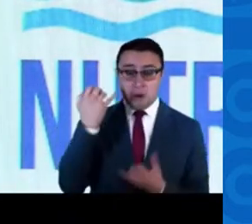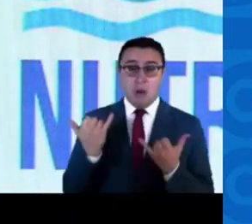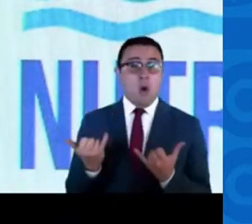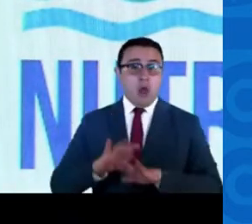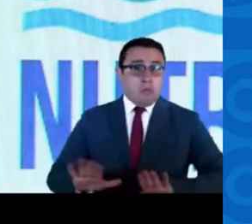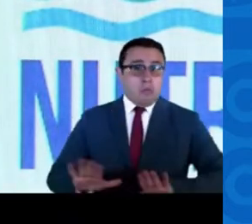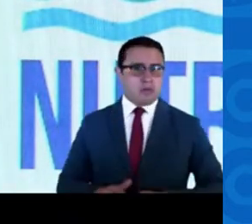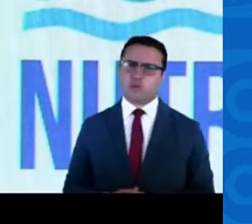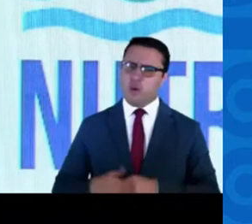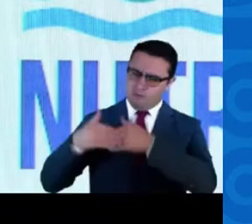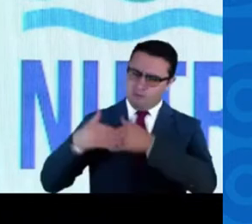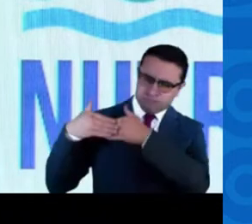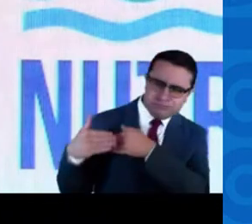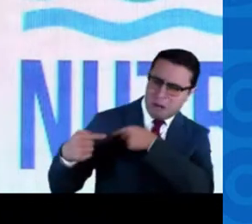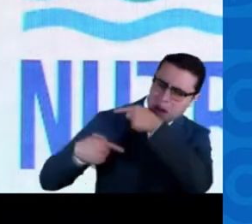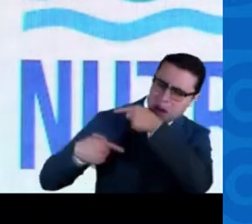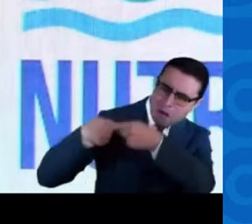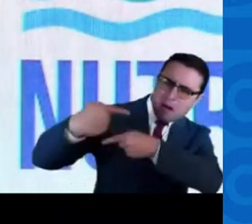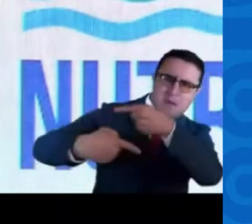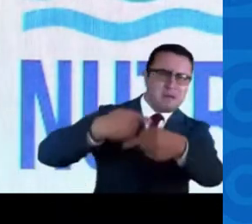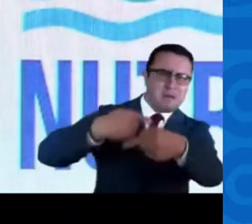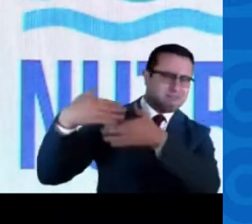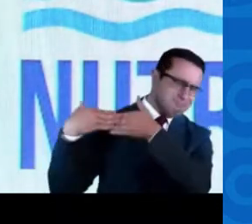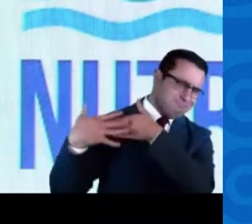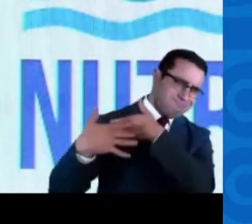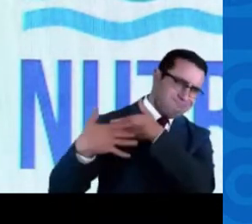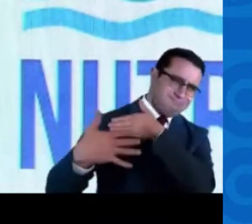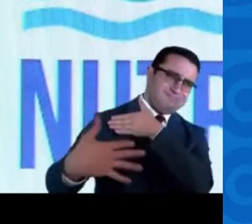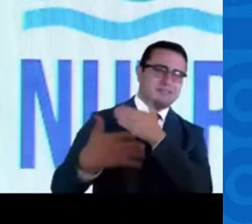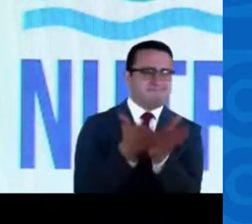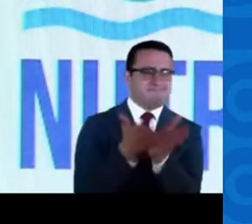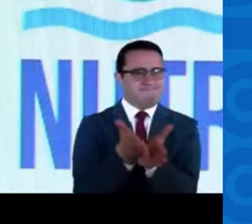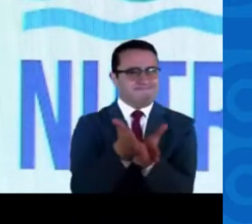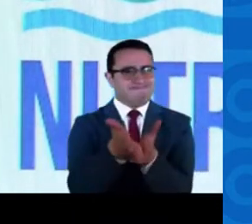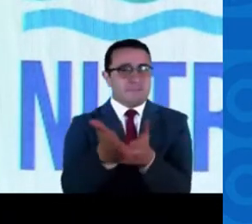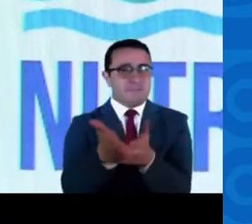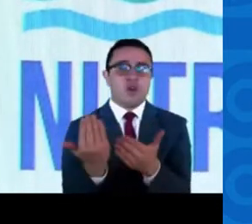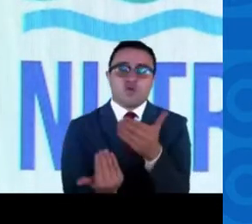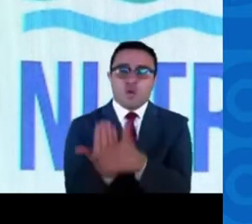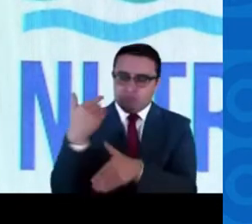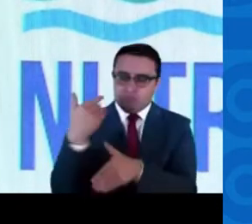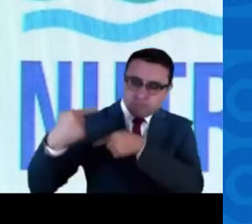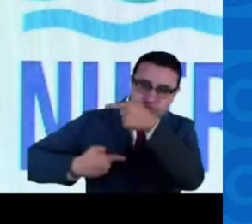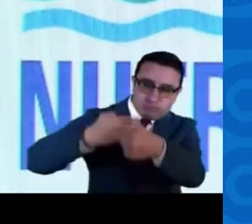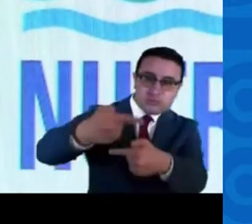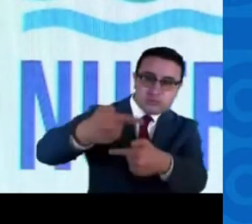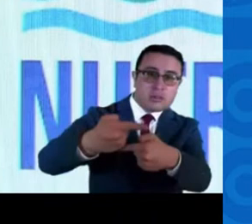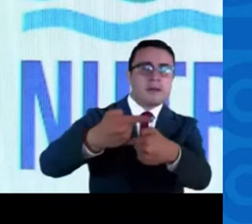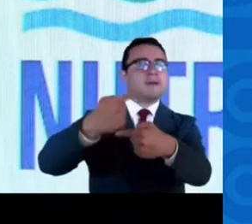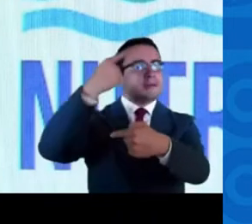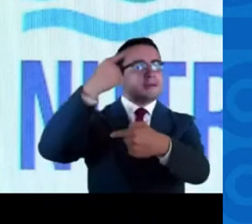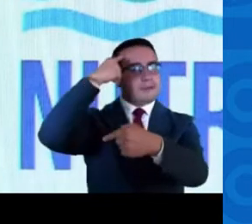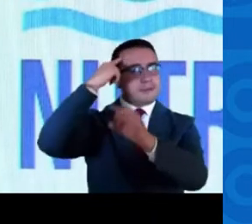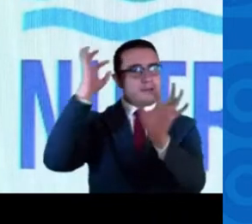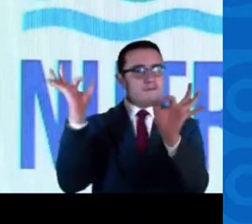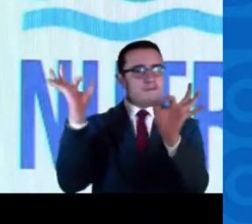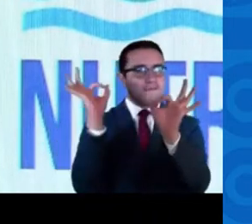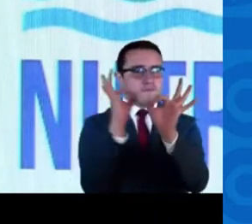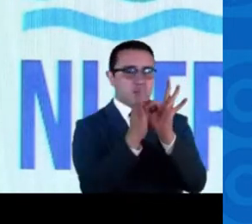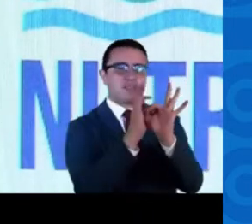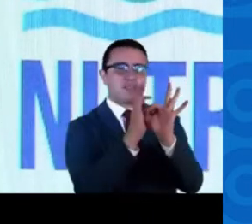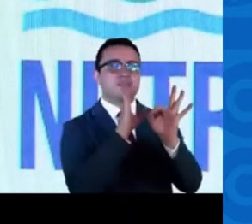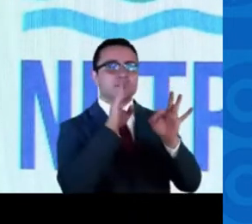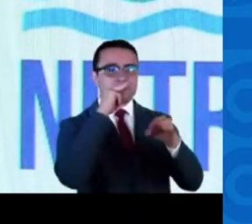intergenerational commitment, so that the nutritional agenda is a goal for the new generations,